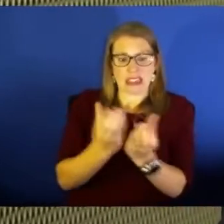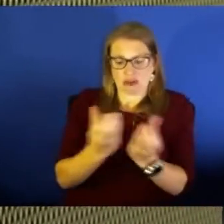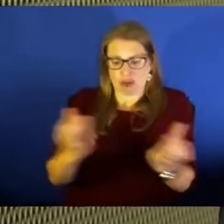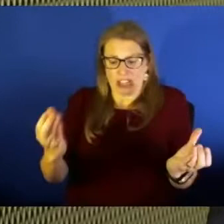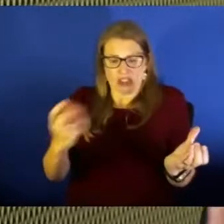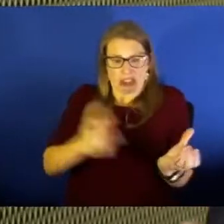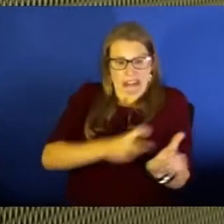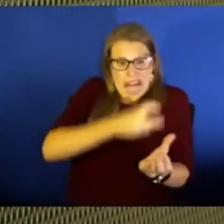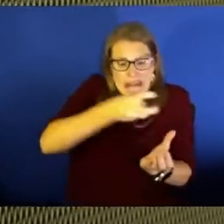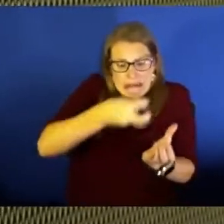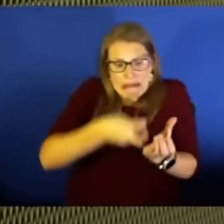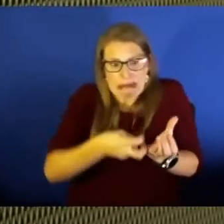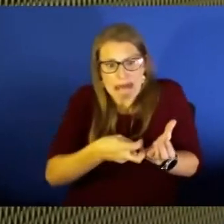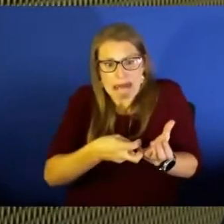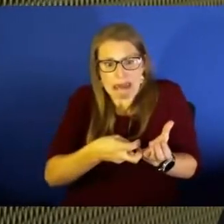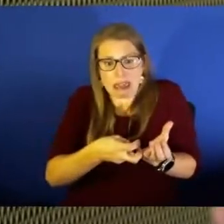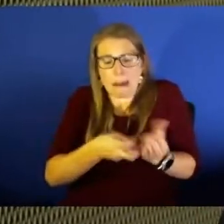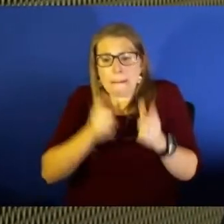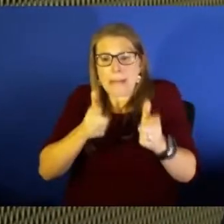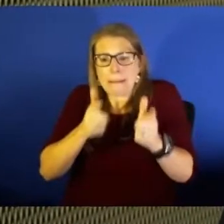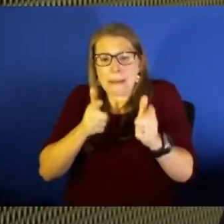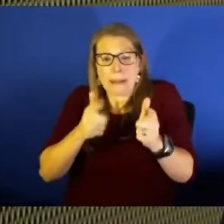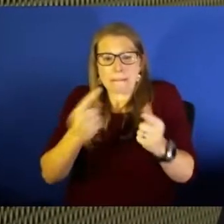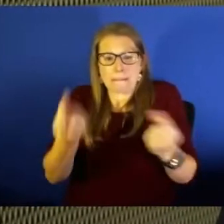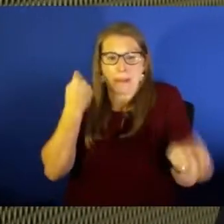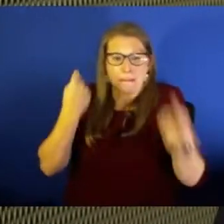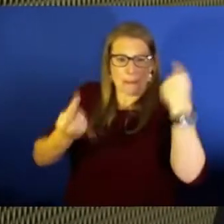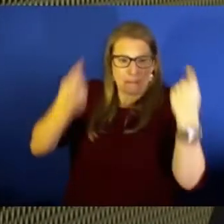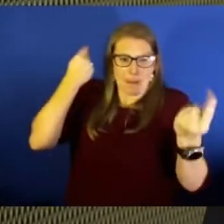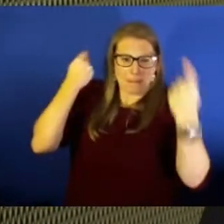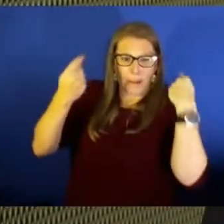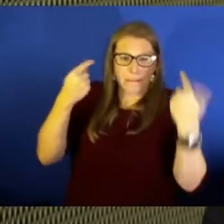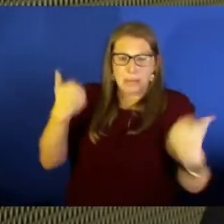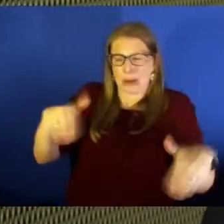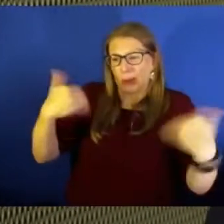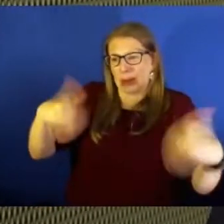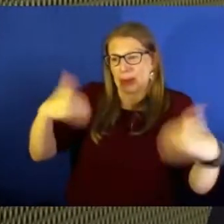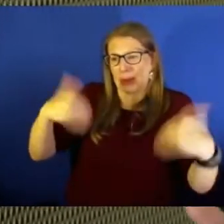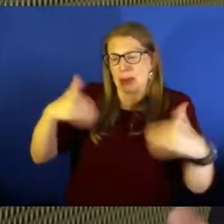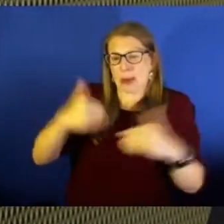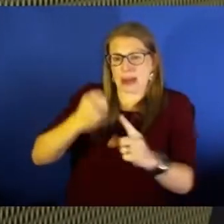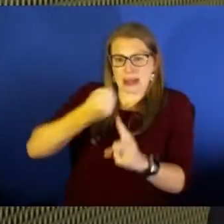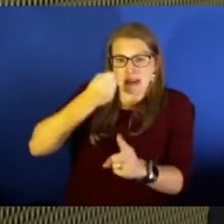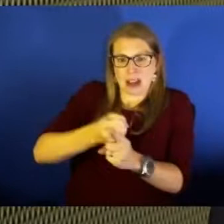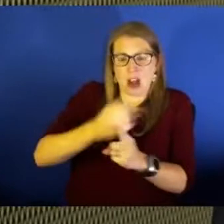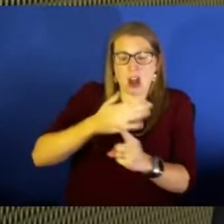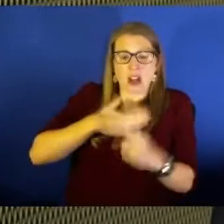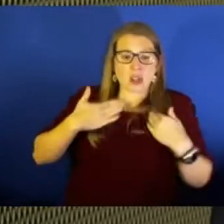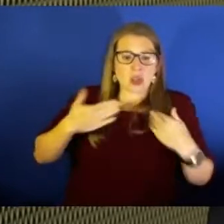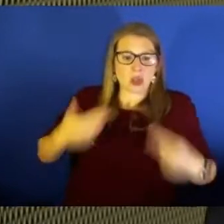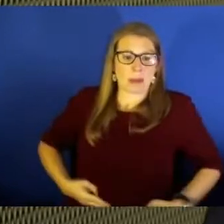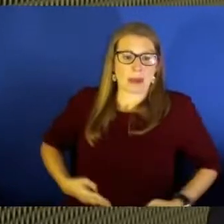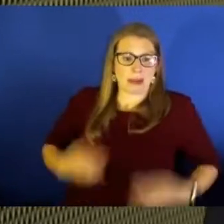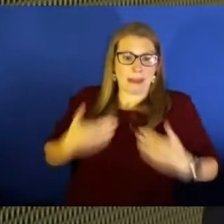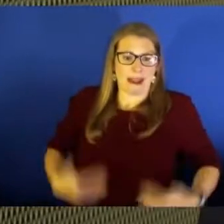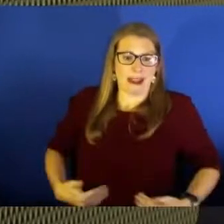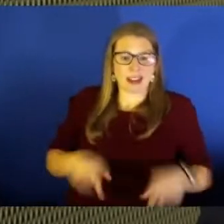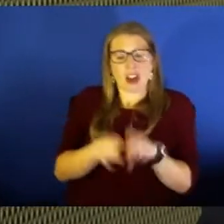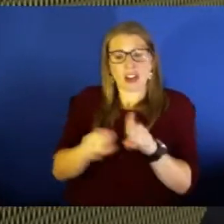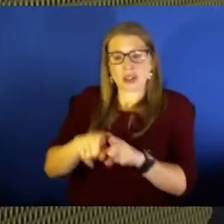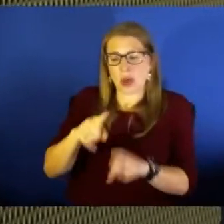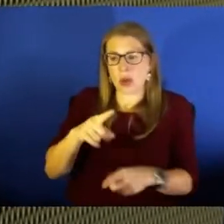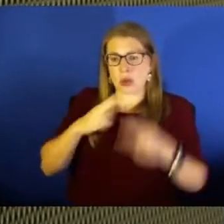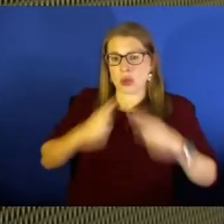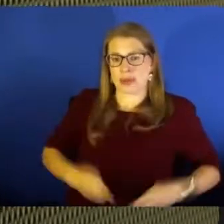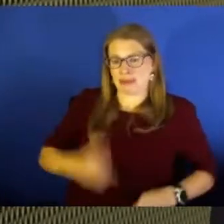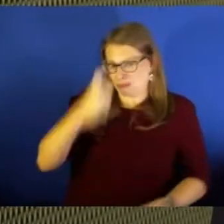incredible barrage of artillery, you can only imagine the impact that has on the human body, but also on the human brain.